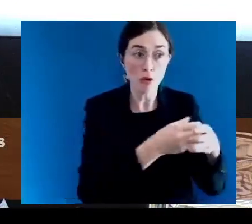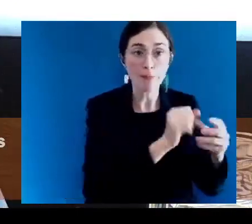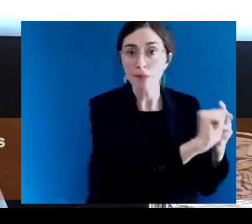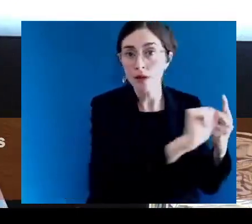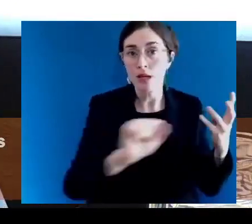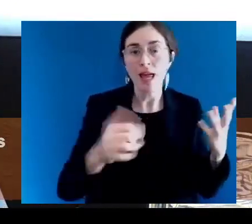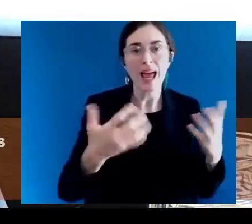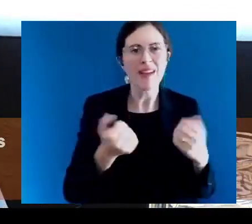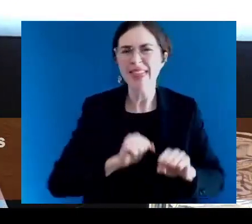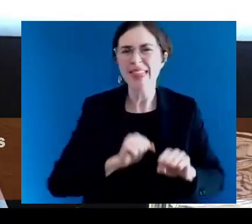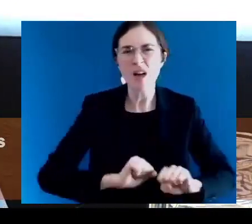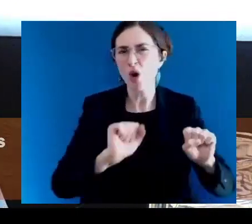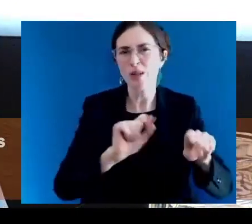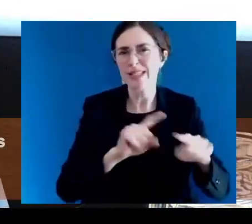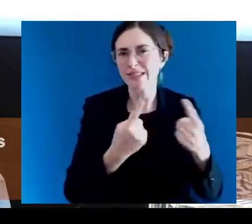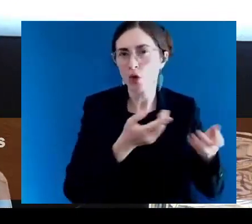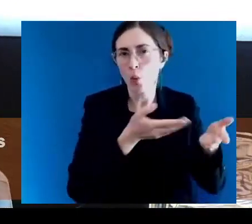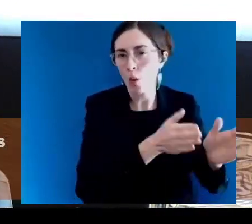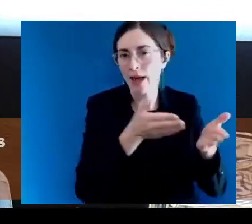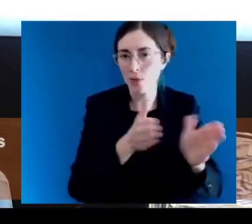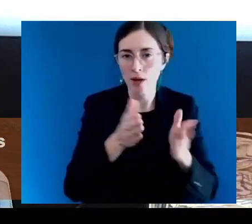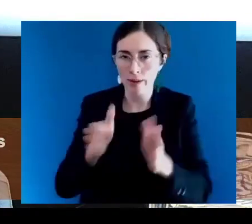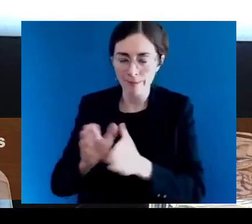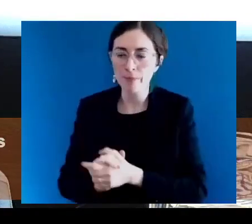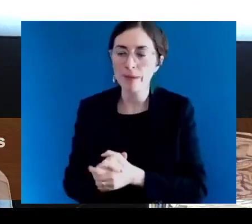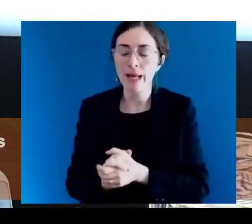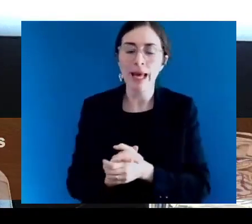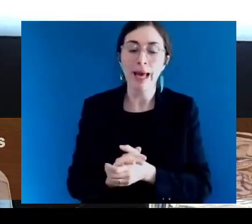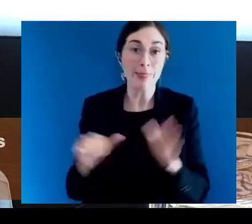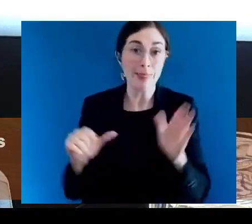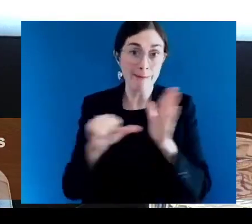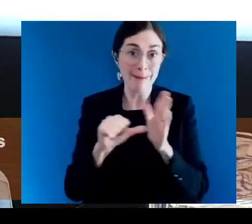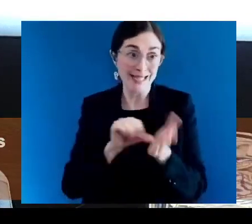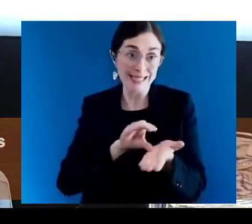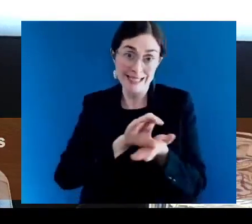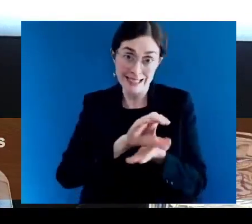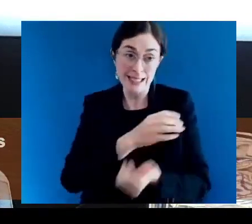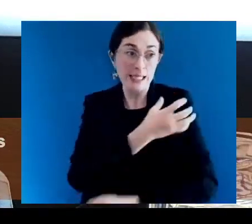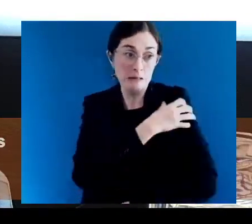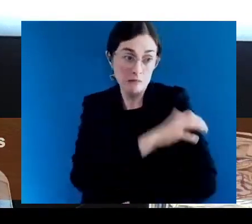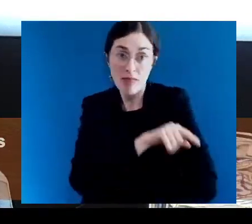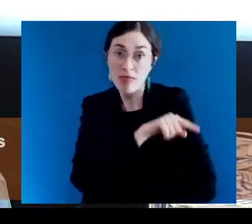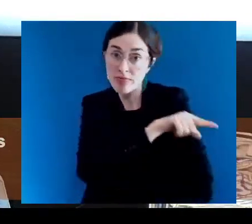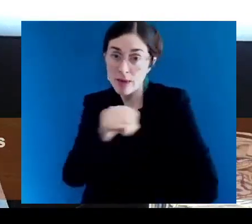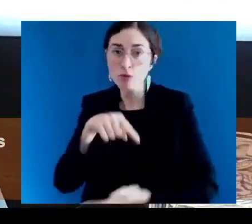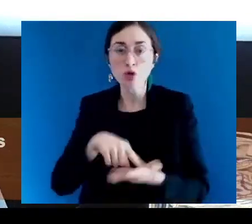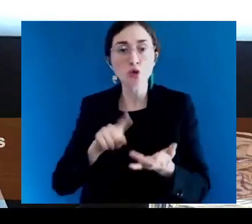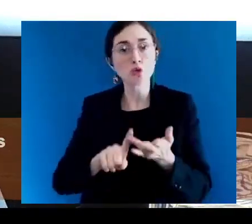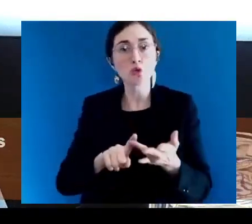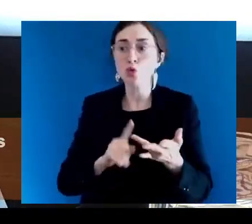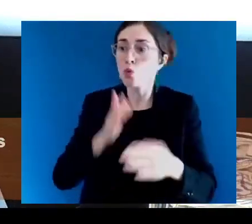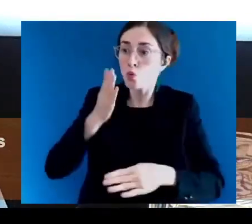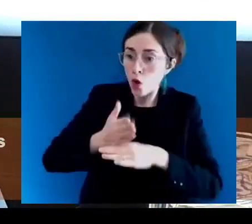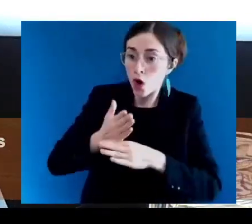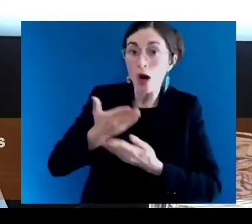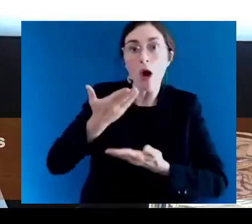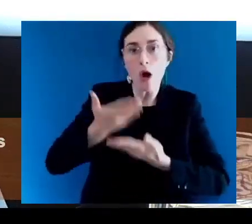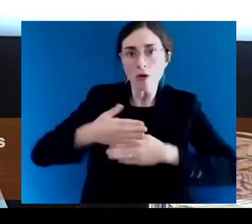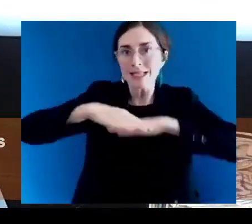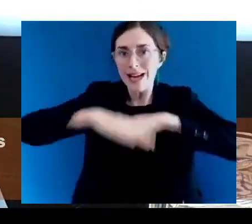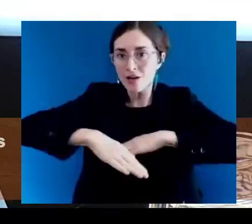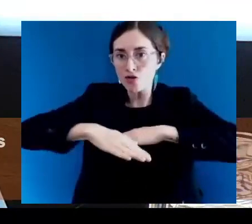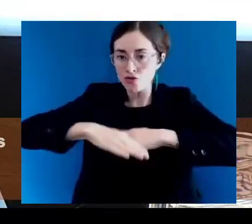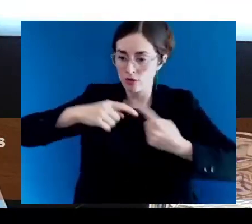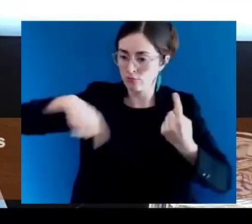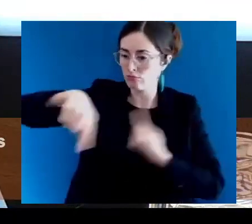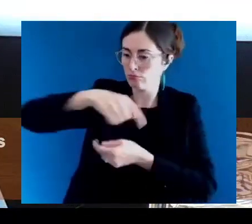approach to this. It would enable them to engage on country with amongst themselves and to develop up plans